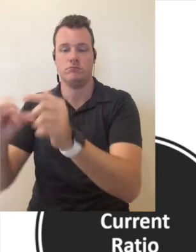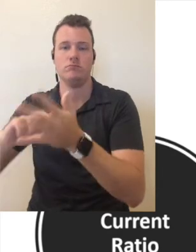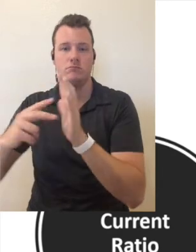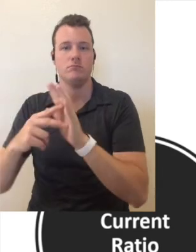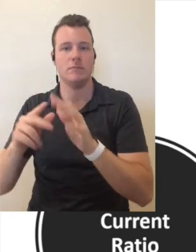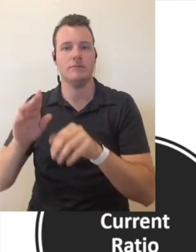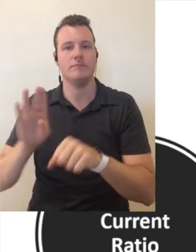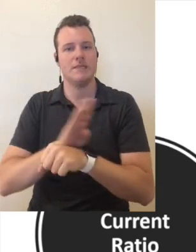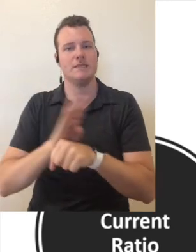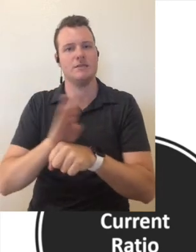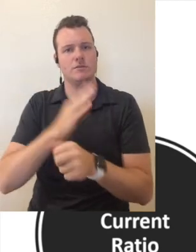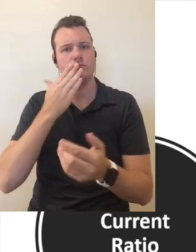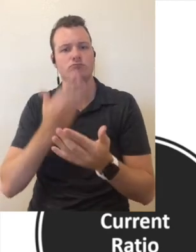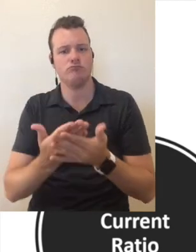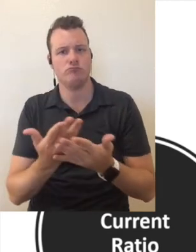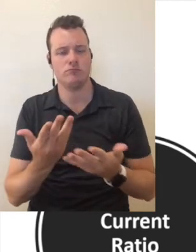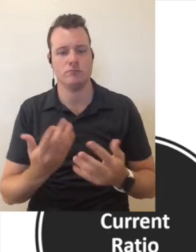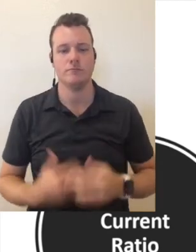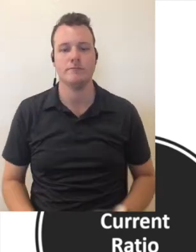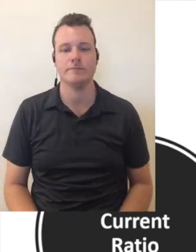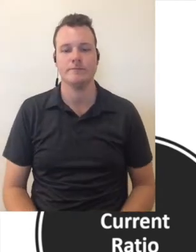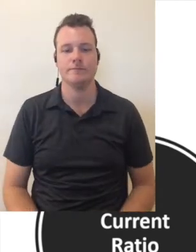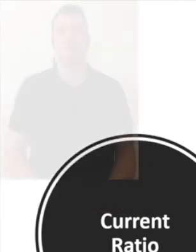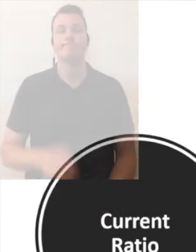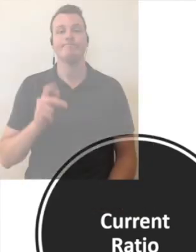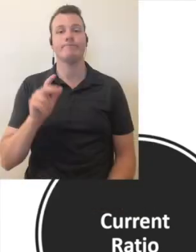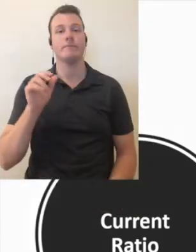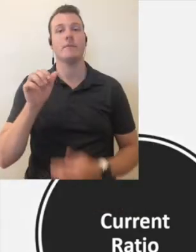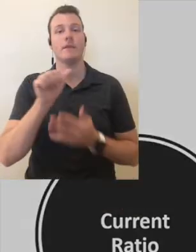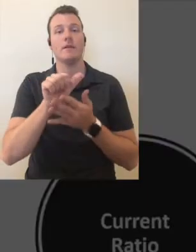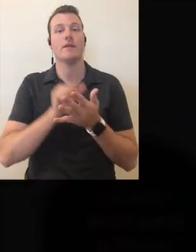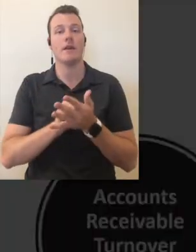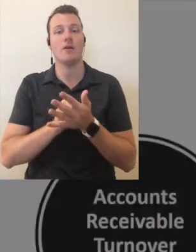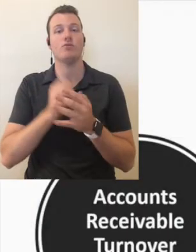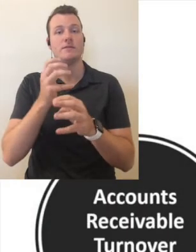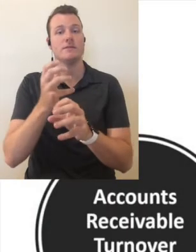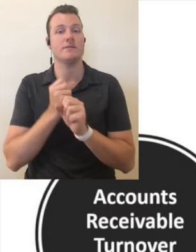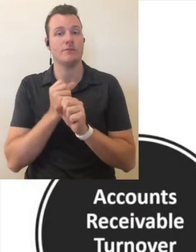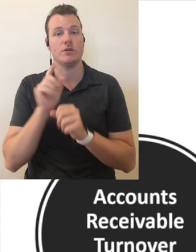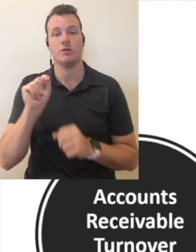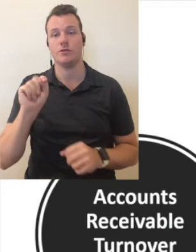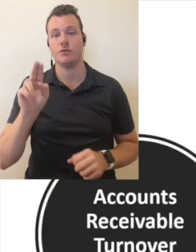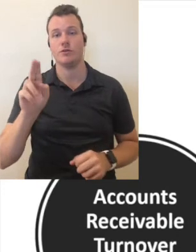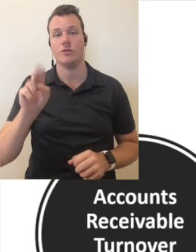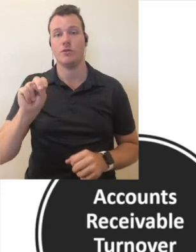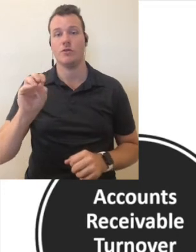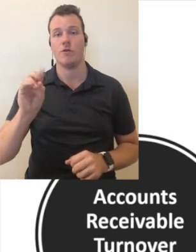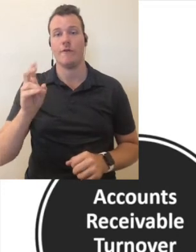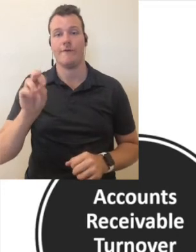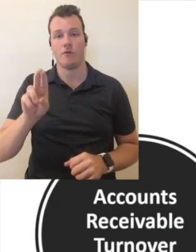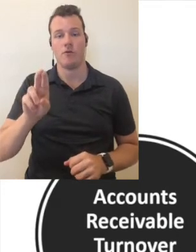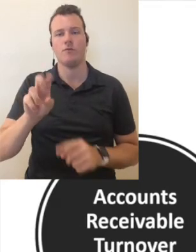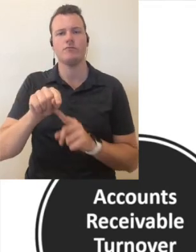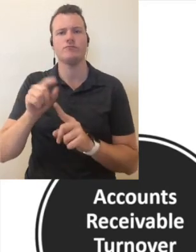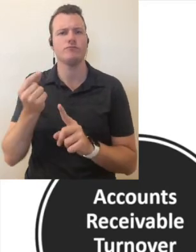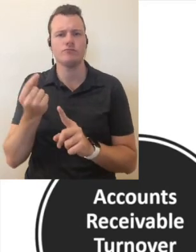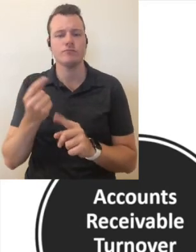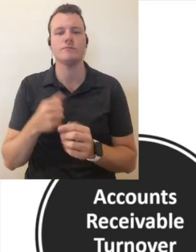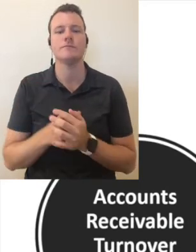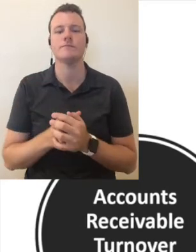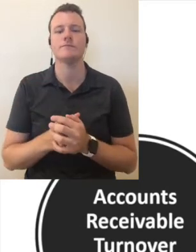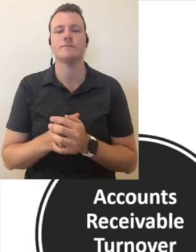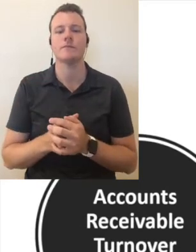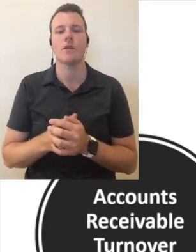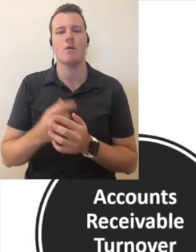Okay, so that's a measure that you can use at your discretion. Next slide, please. For the